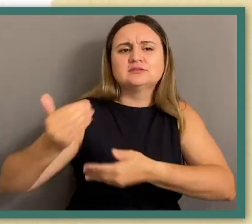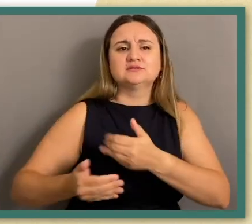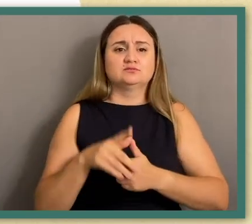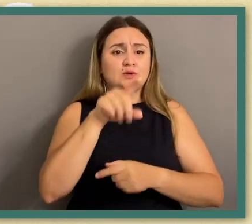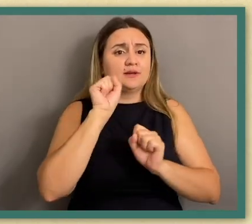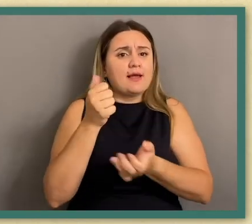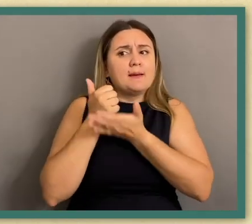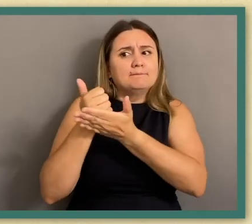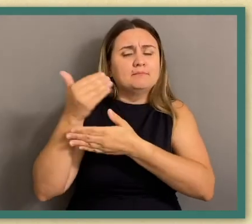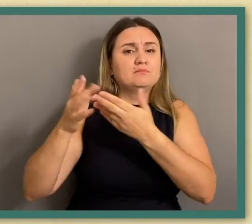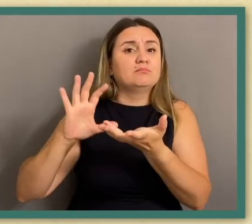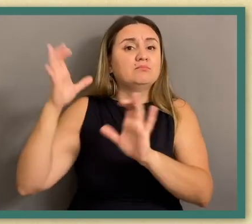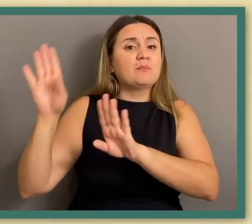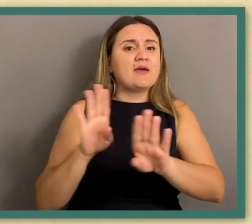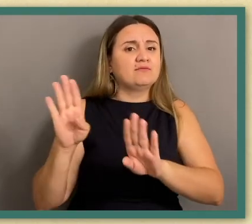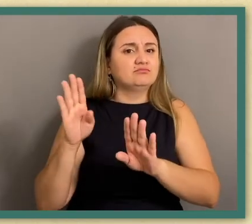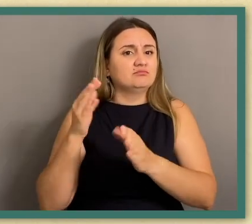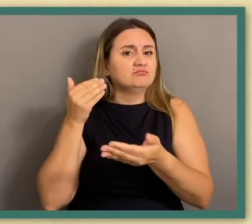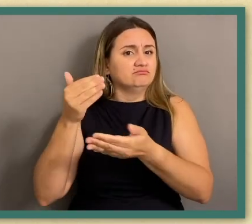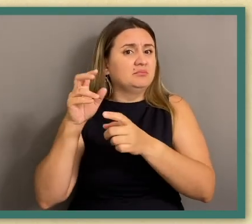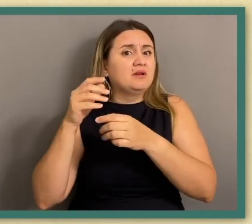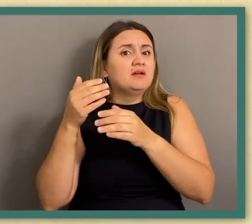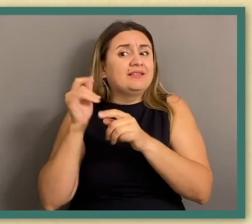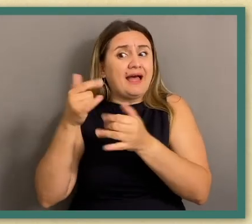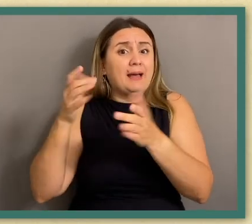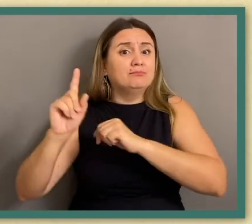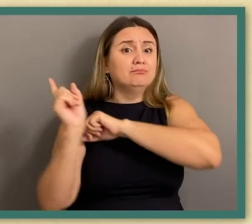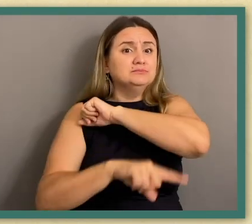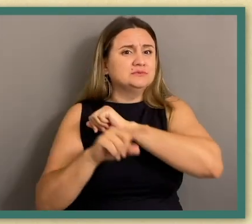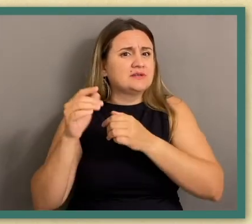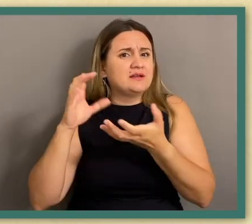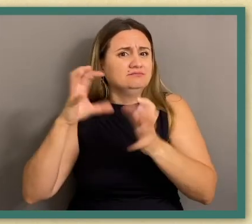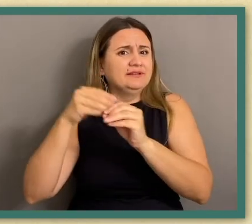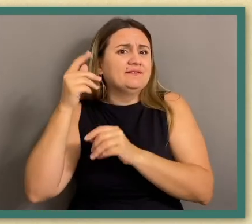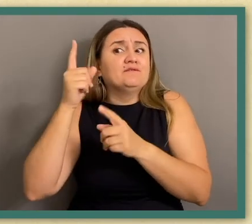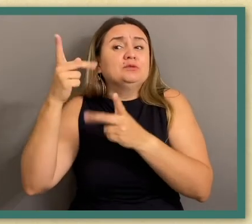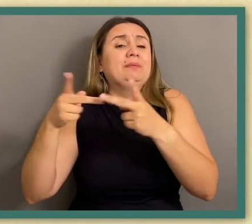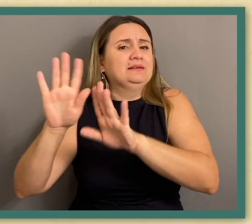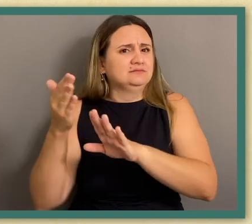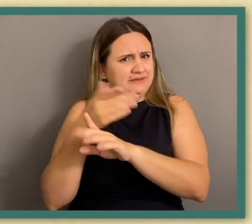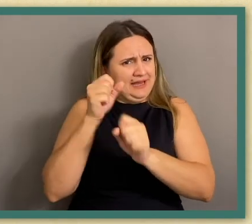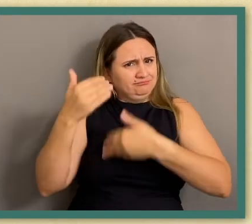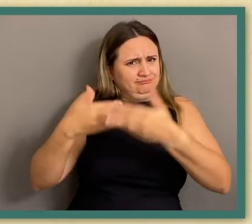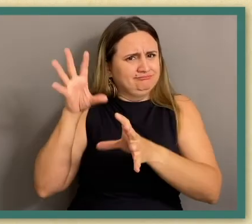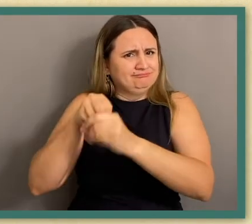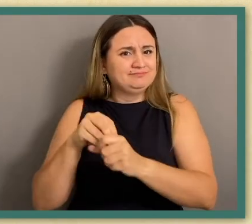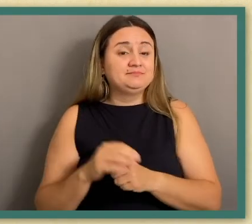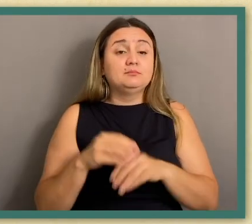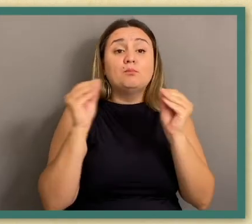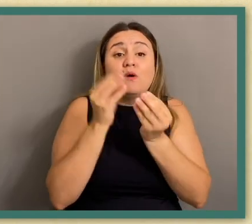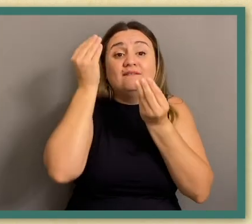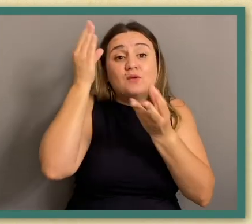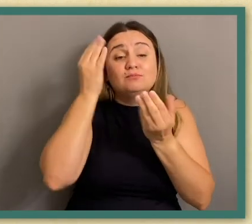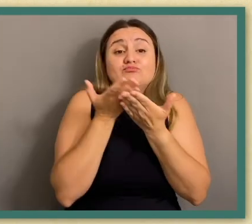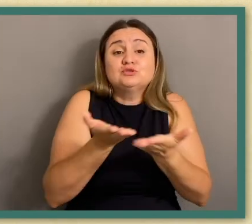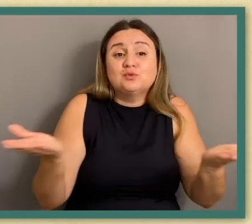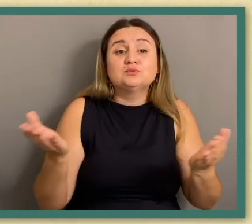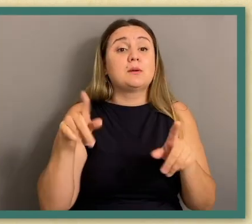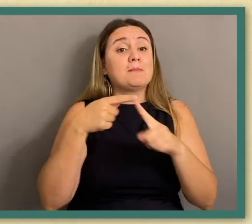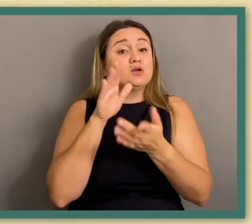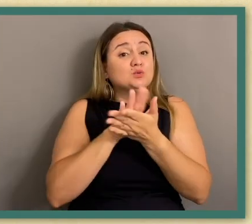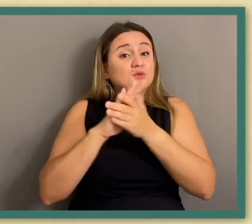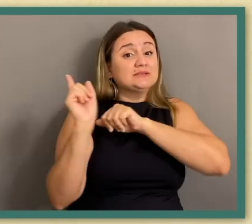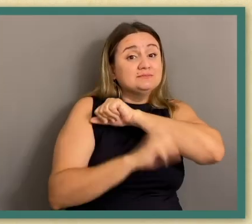in discipline from happening in the first place. For additional information and resources about school discipline of students with